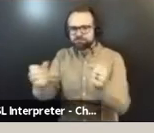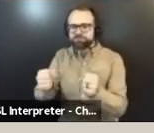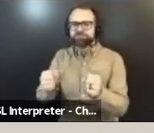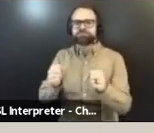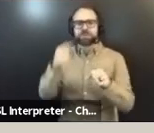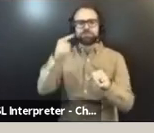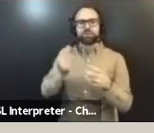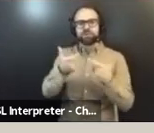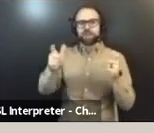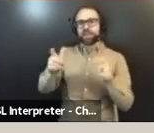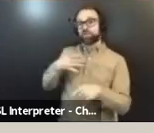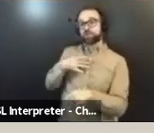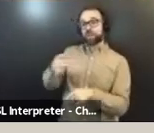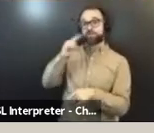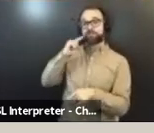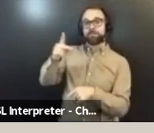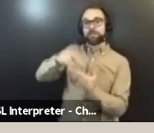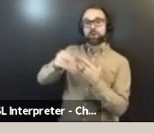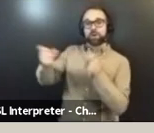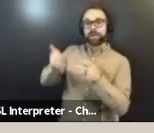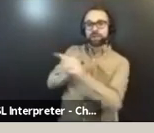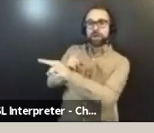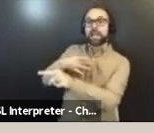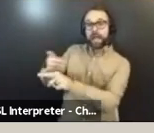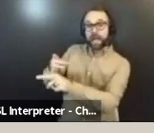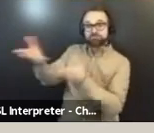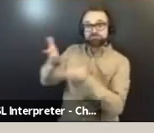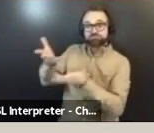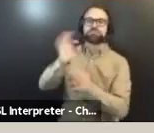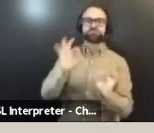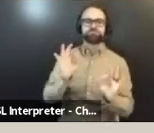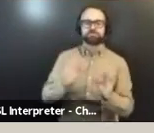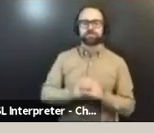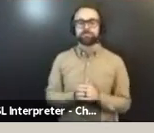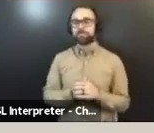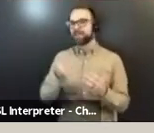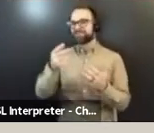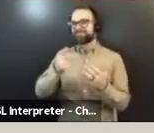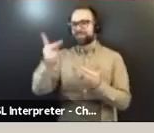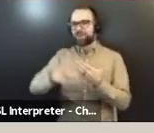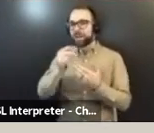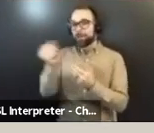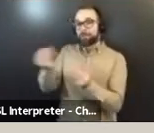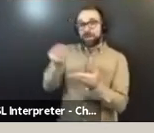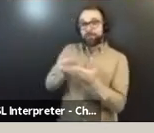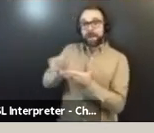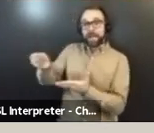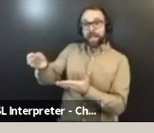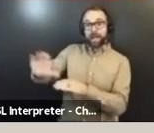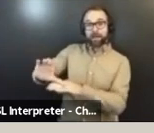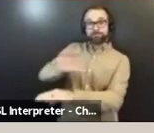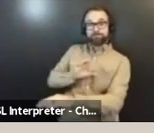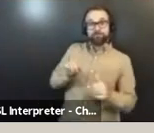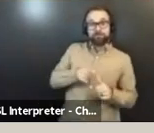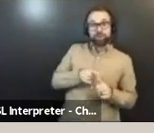or the program manager. Once you get approved, what happens with most of these programs is they don't give you the money up front. They give it to you as you spend, and then you